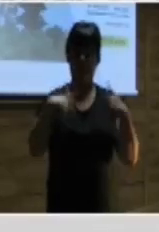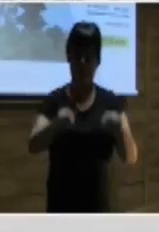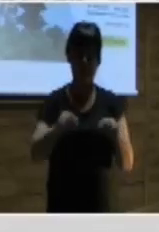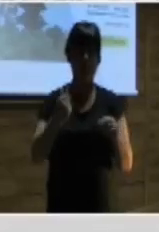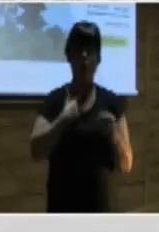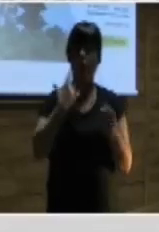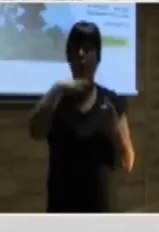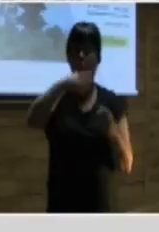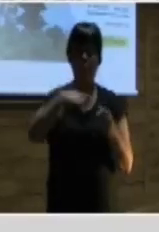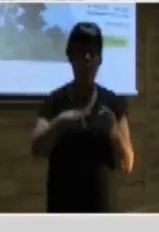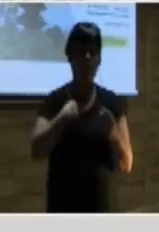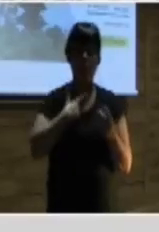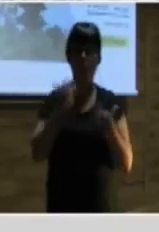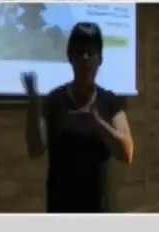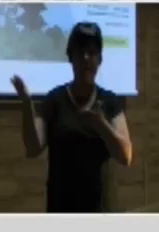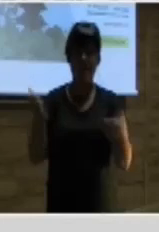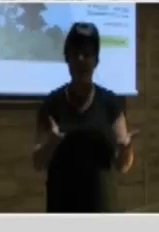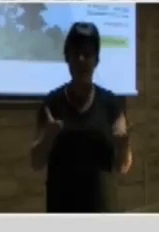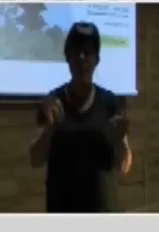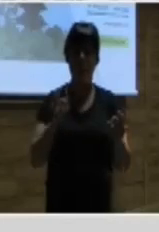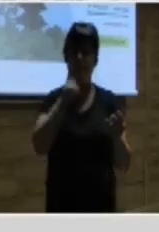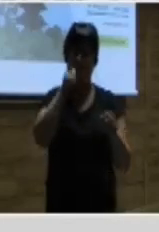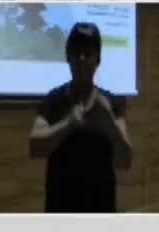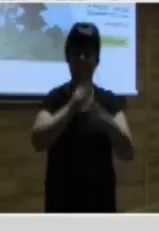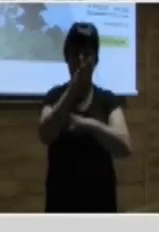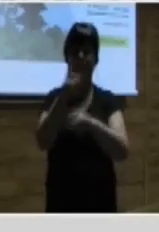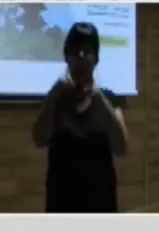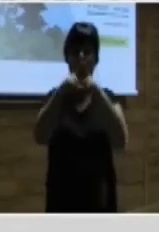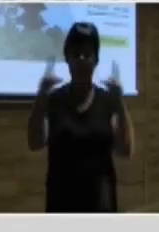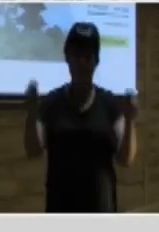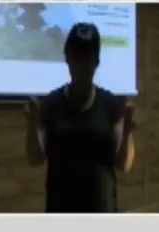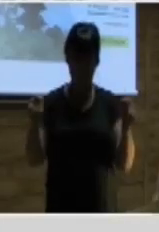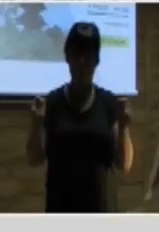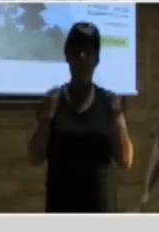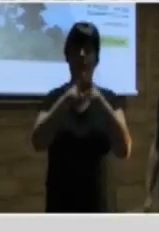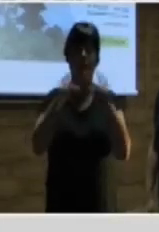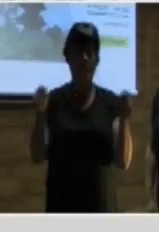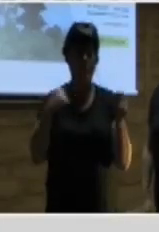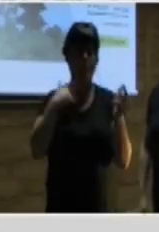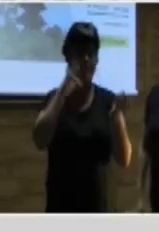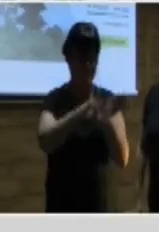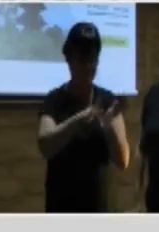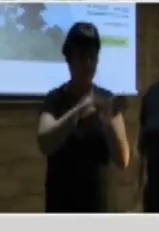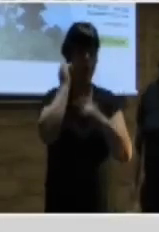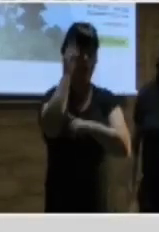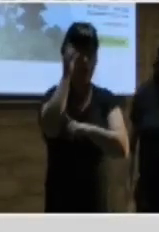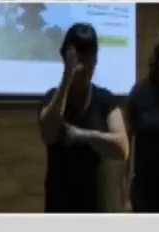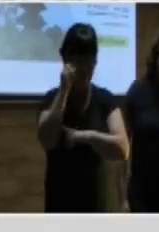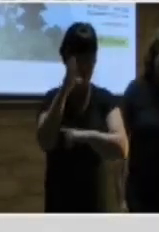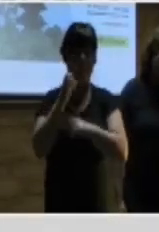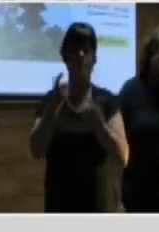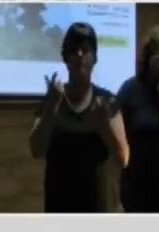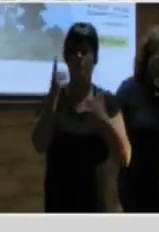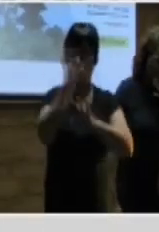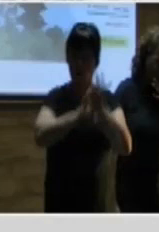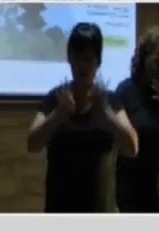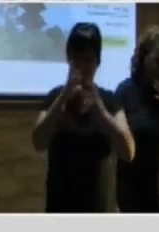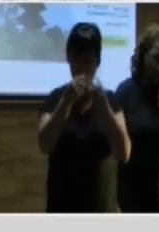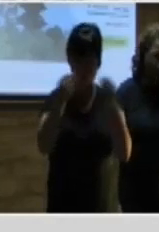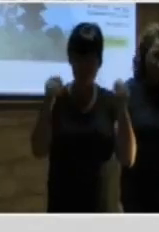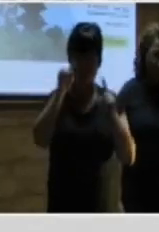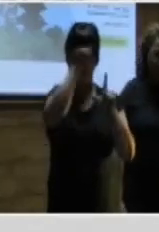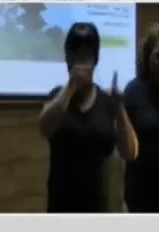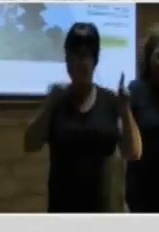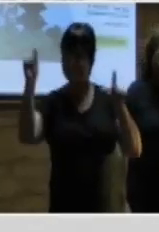our international conferences around the world. The last one was a month ago in Budapest, and the next one is in Kyoto in